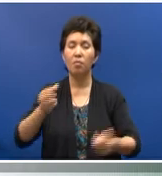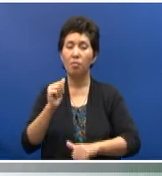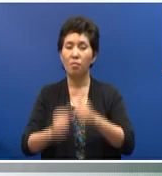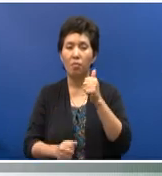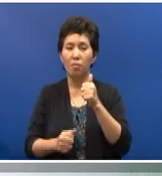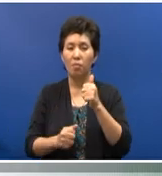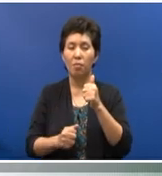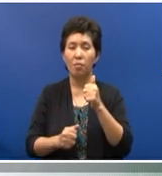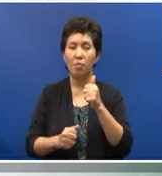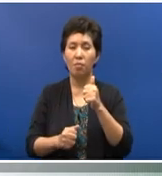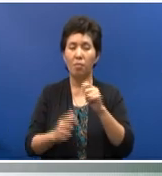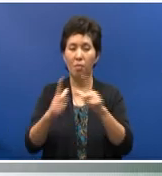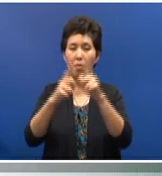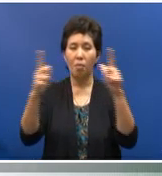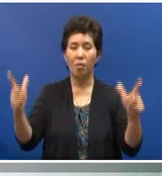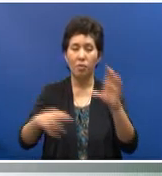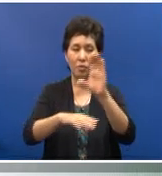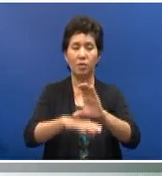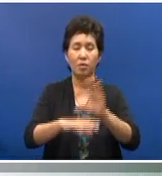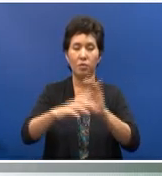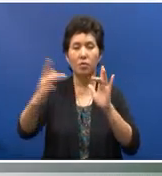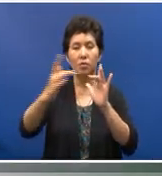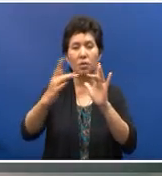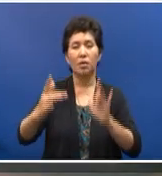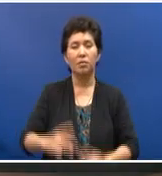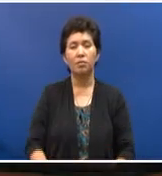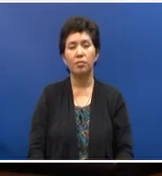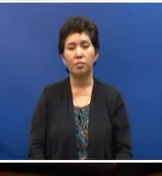the larger cultural context.